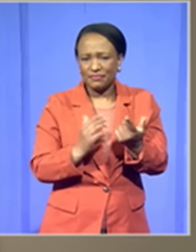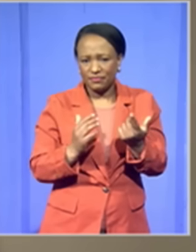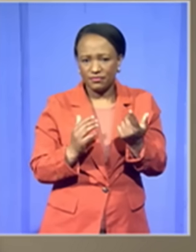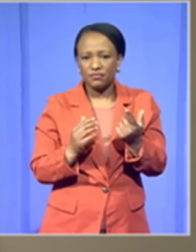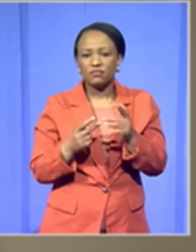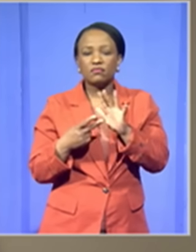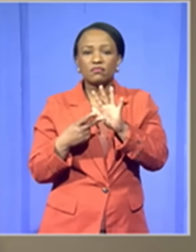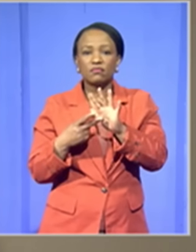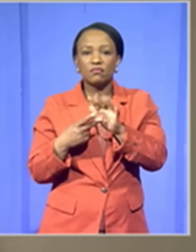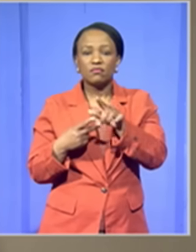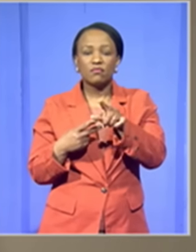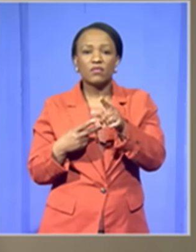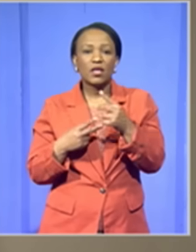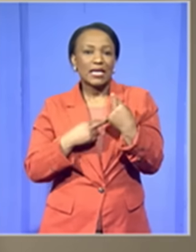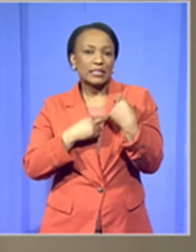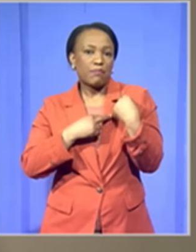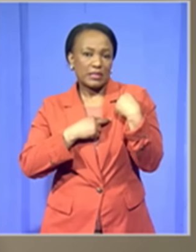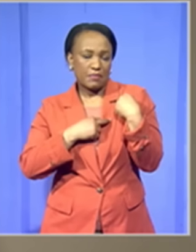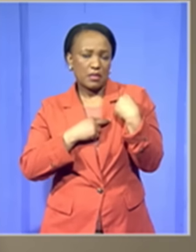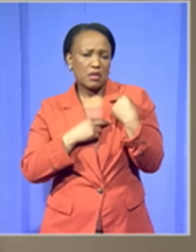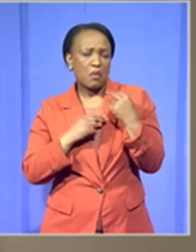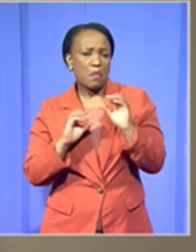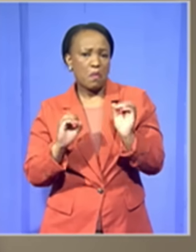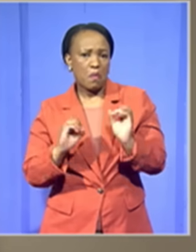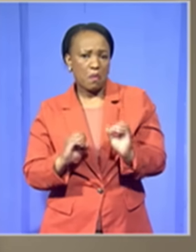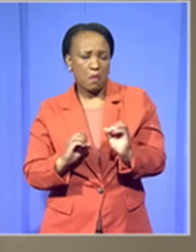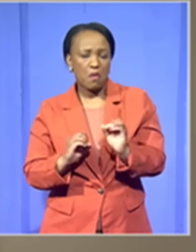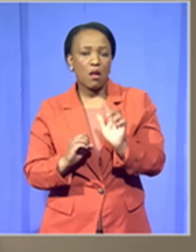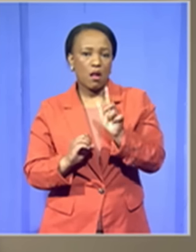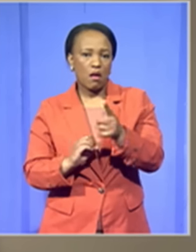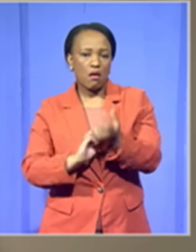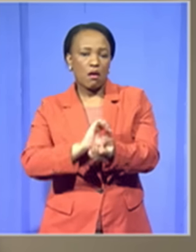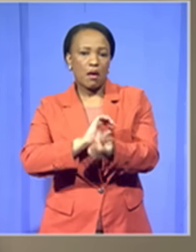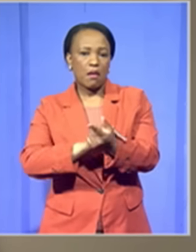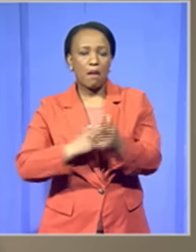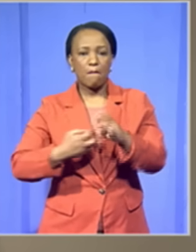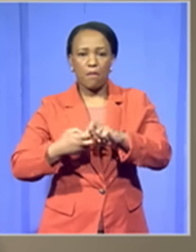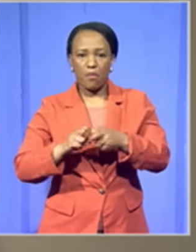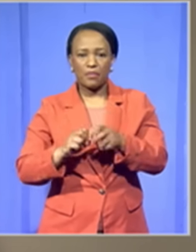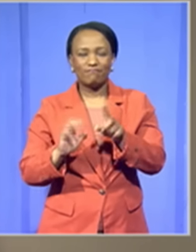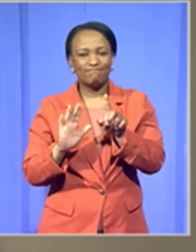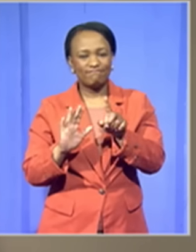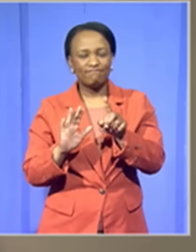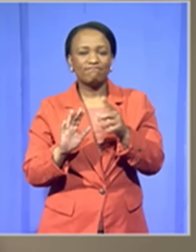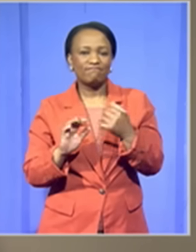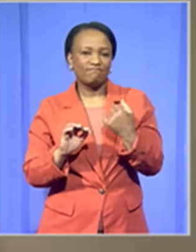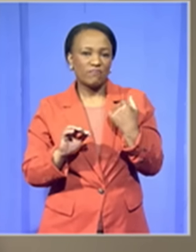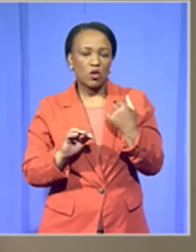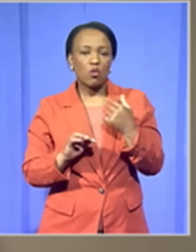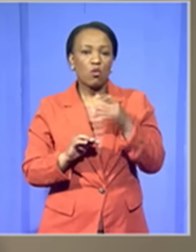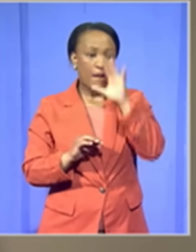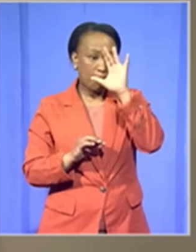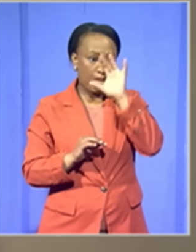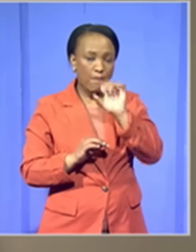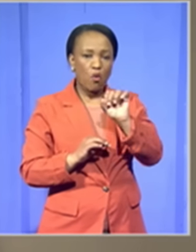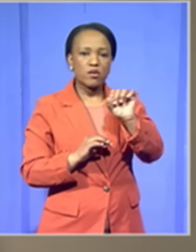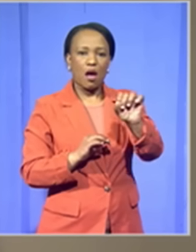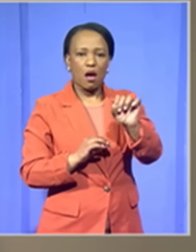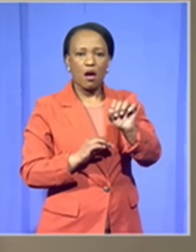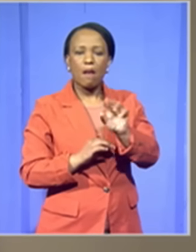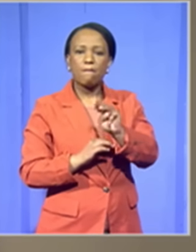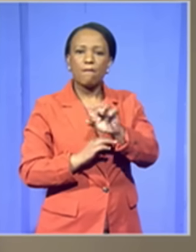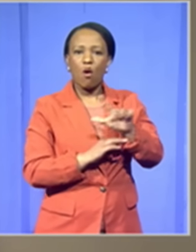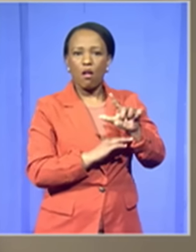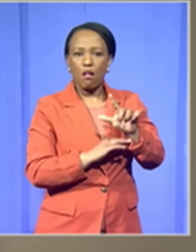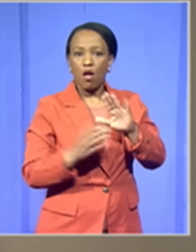tlhoka maikarabelo ebile e ka tla ya feletša e tiile gore go be le mathata a mantši ka monageng bjale ka ge re šetše re bone kwa maponya mo badudi ba ileng ba